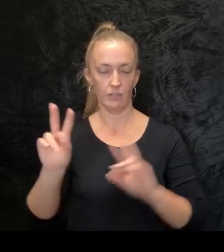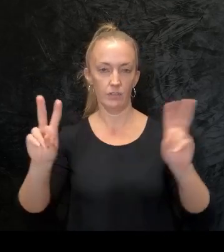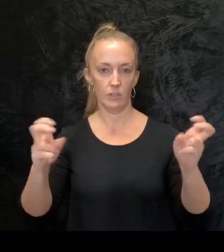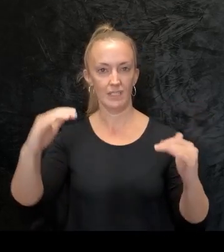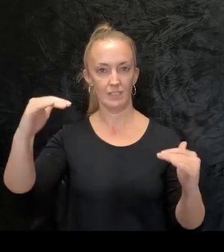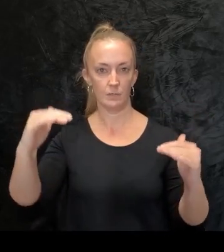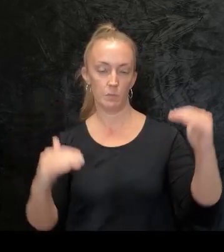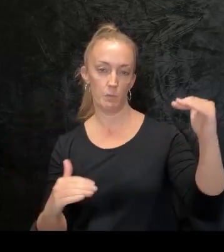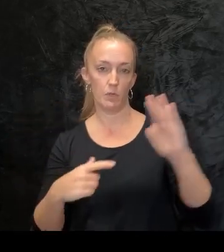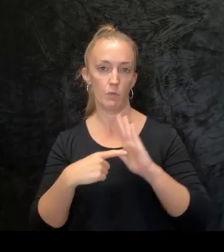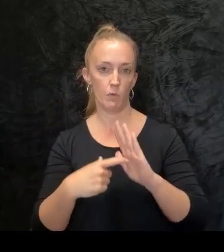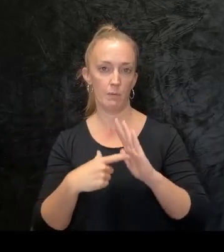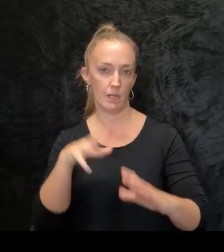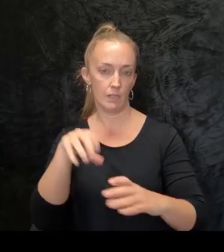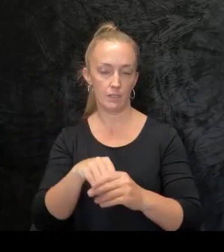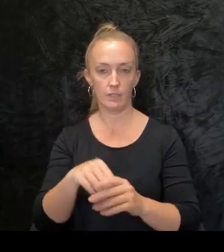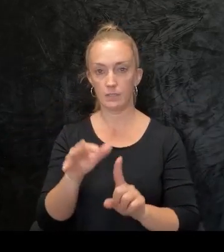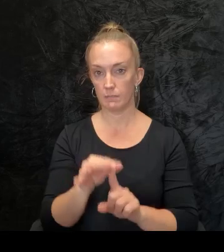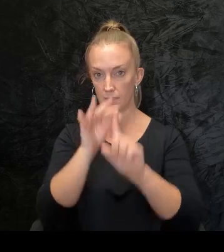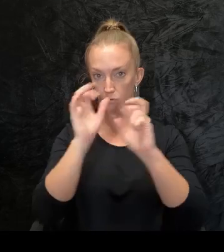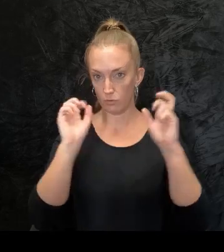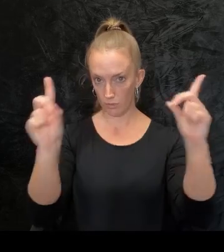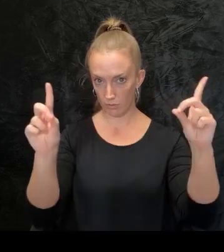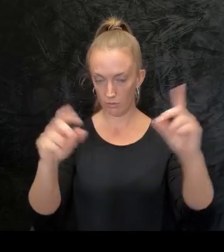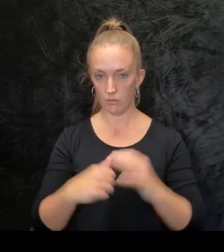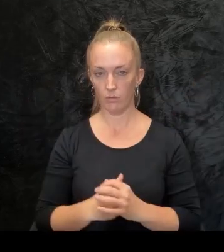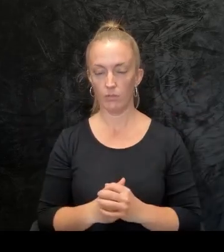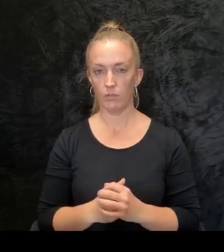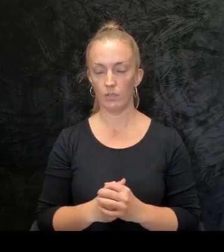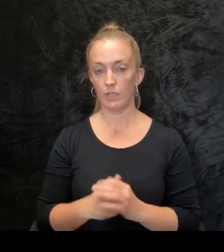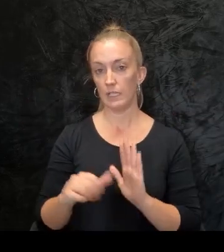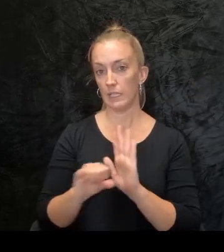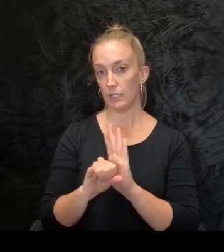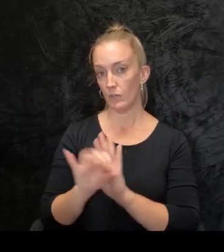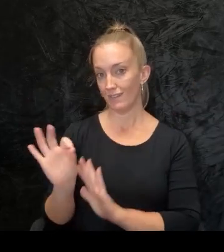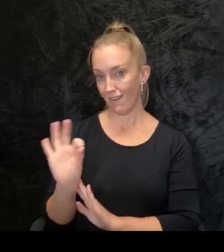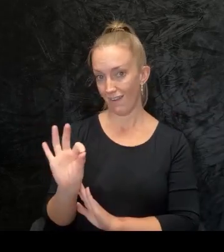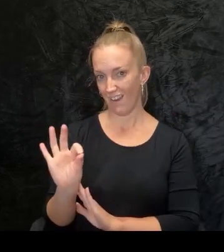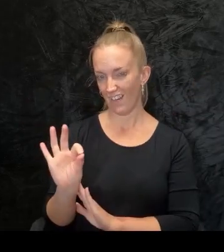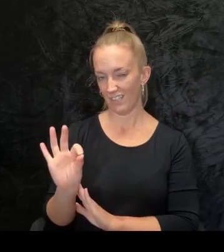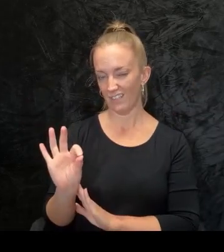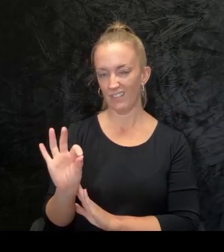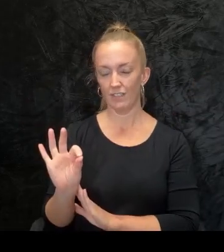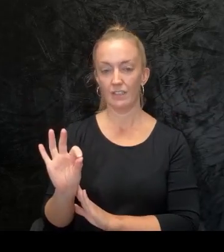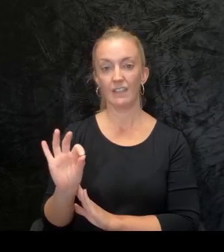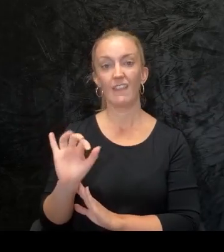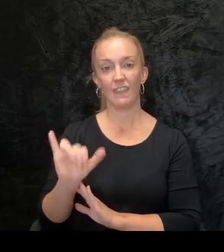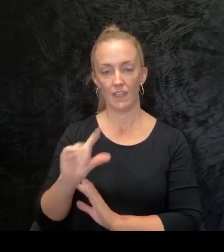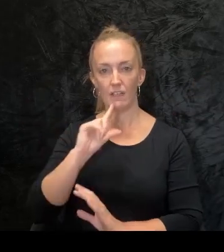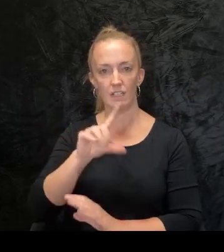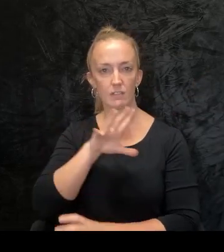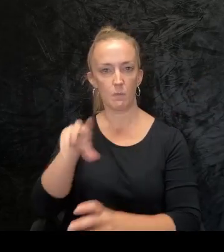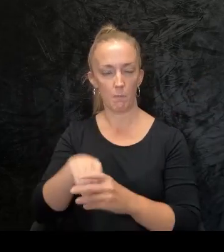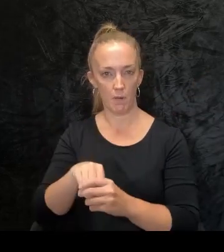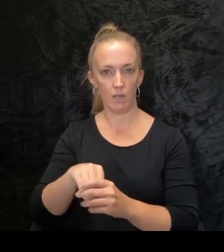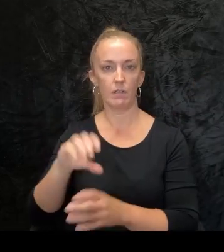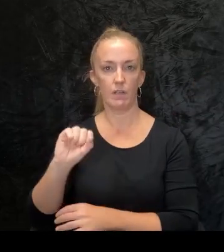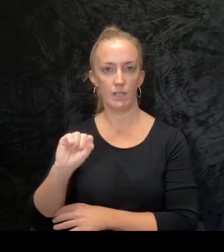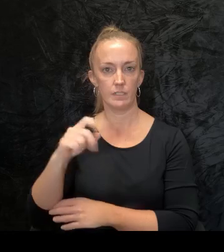in Special Education. Indicator 9 is part of the SPP